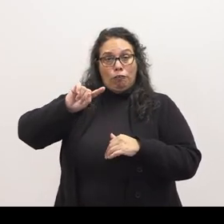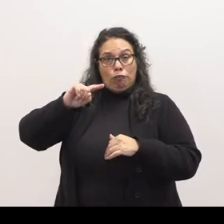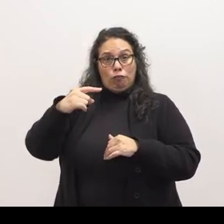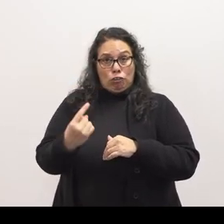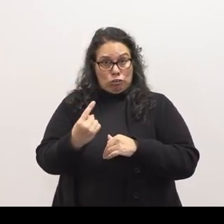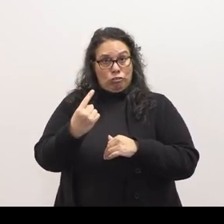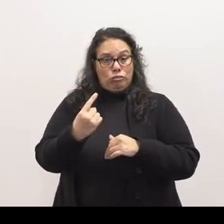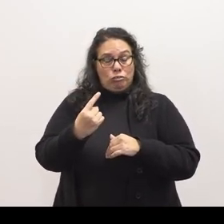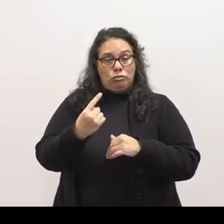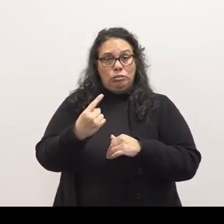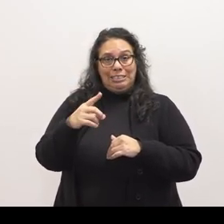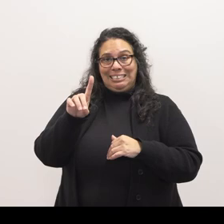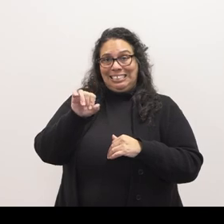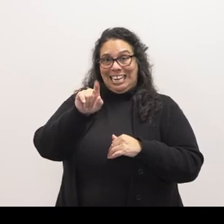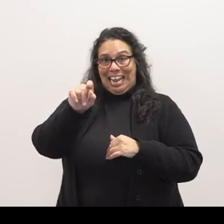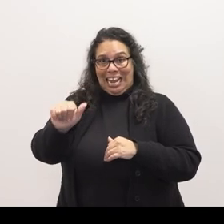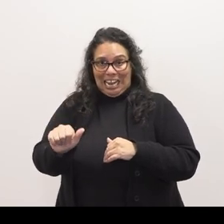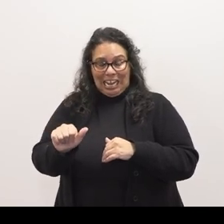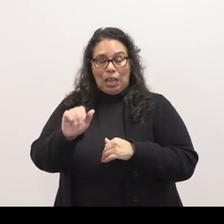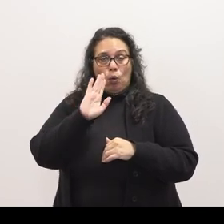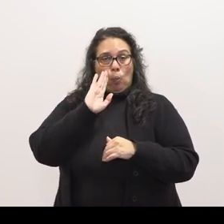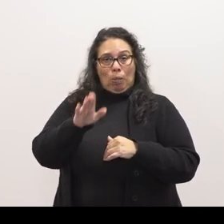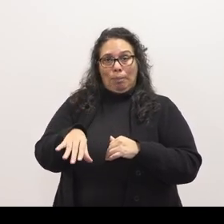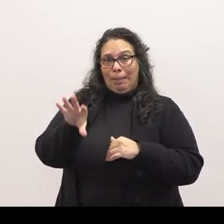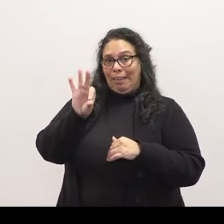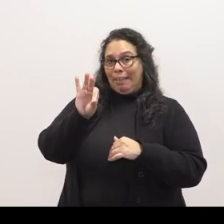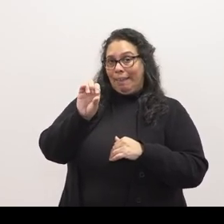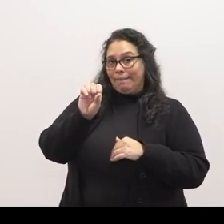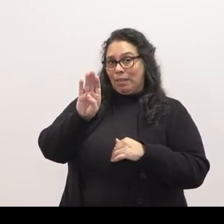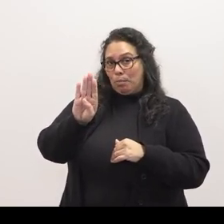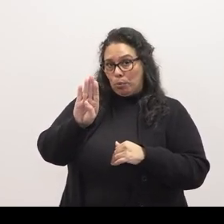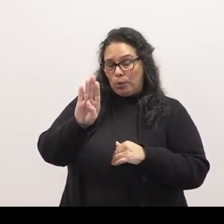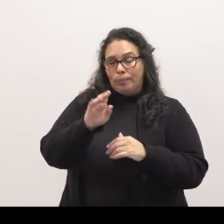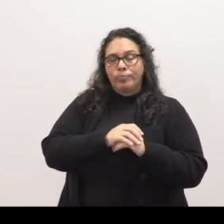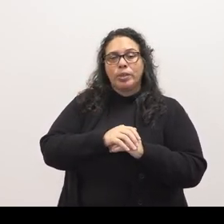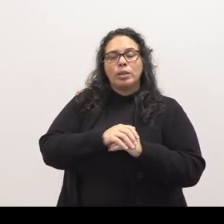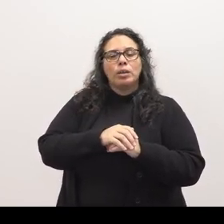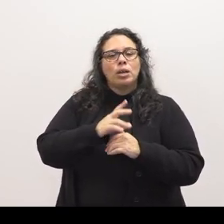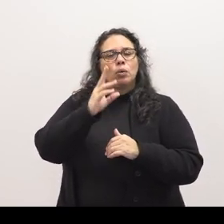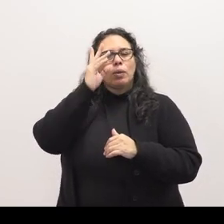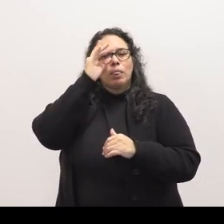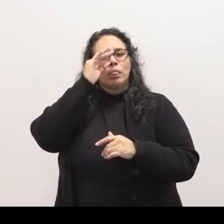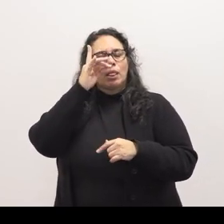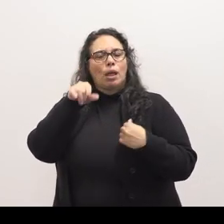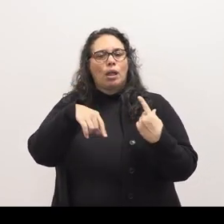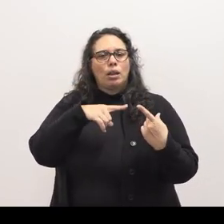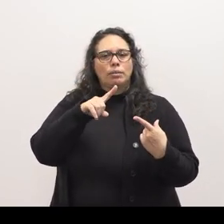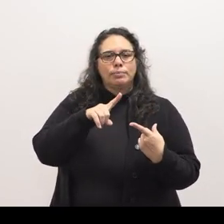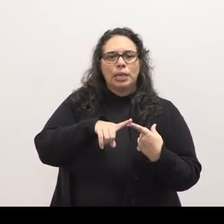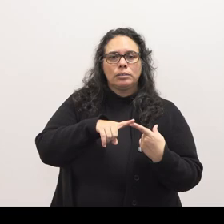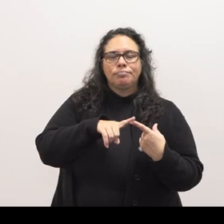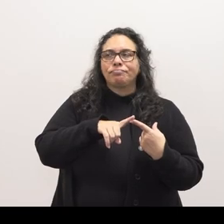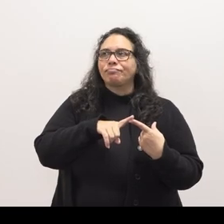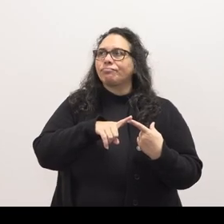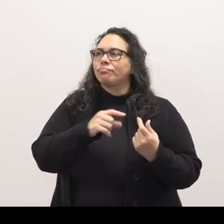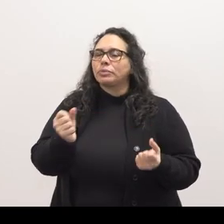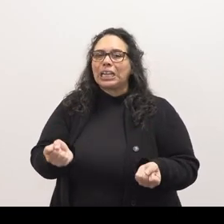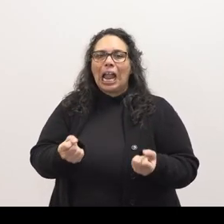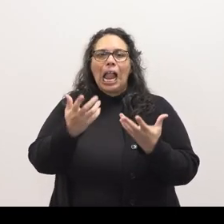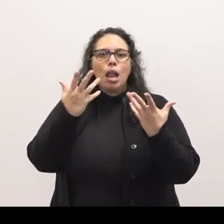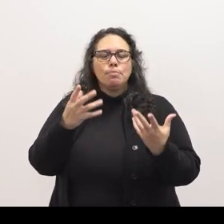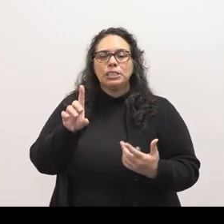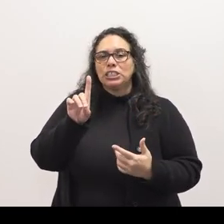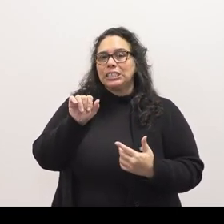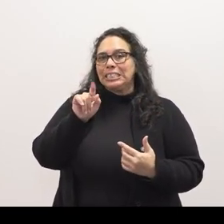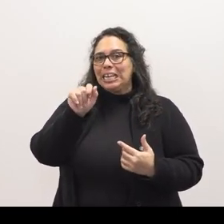into the data will be in February. And we really thought about thinking how much data to share and